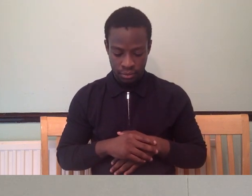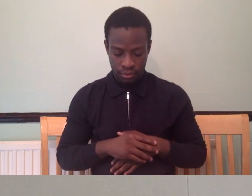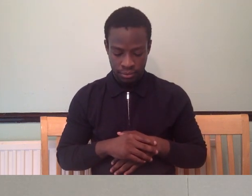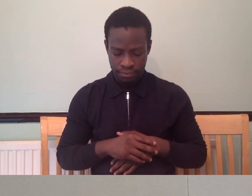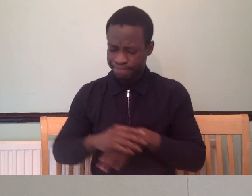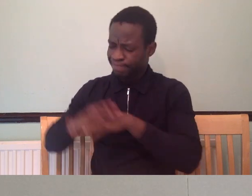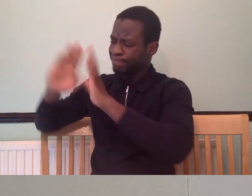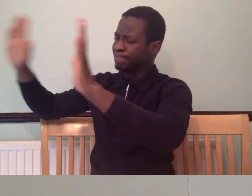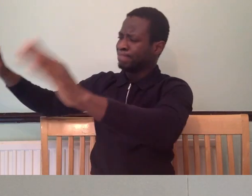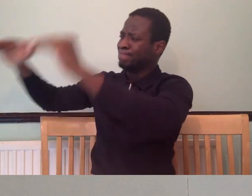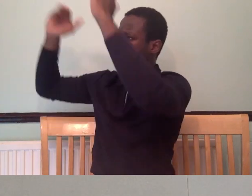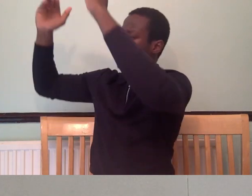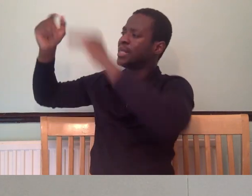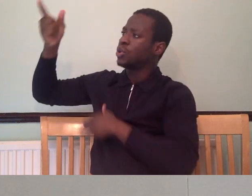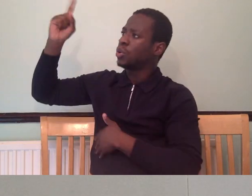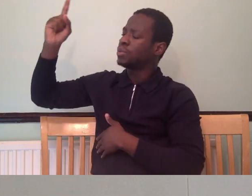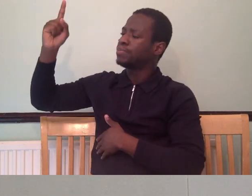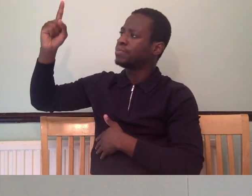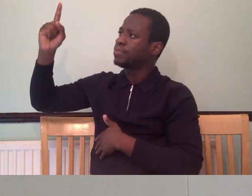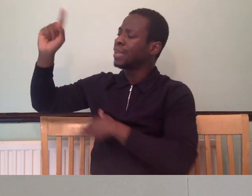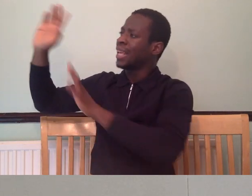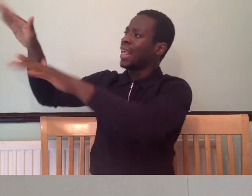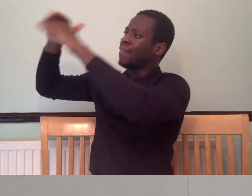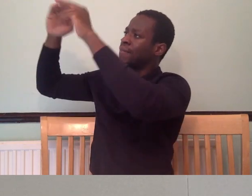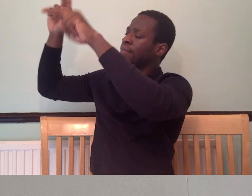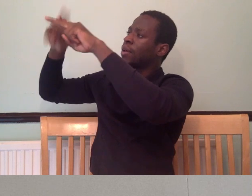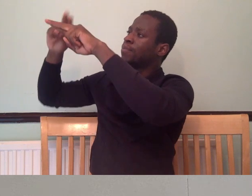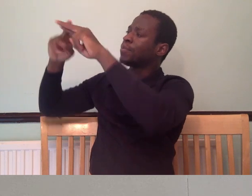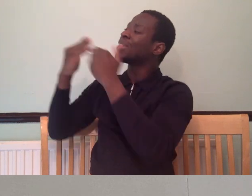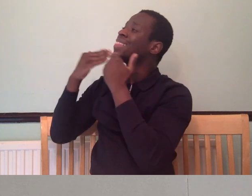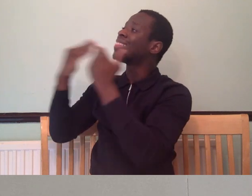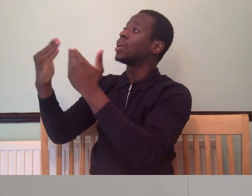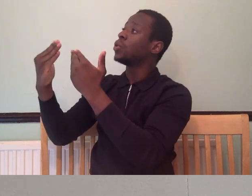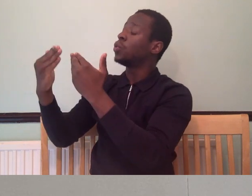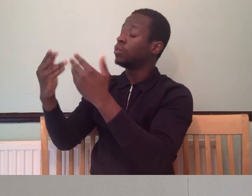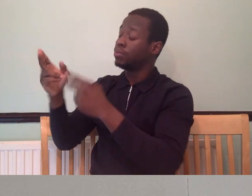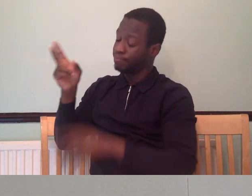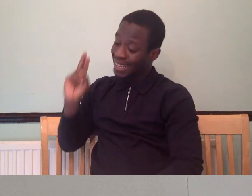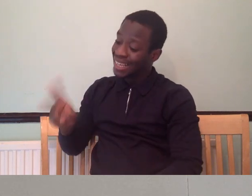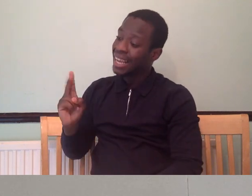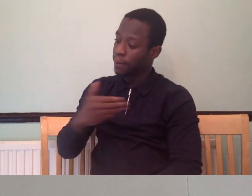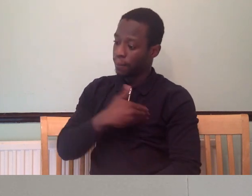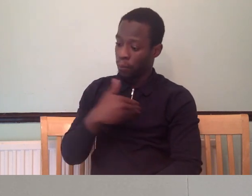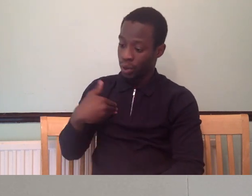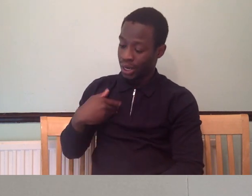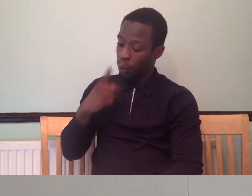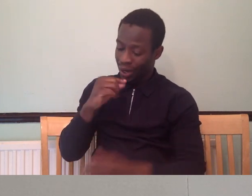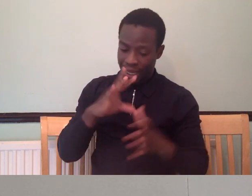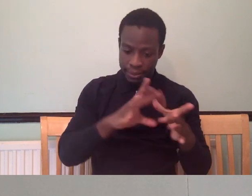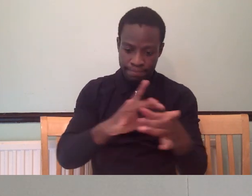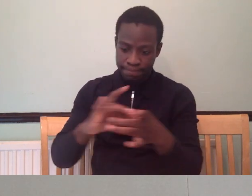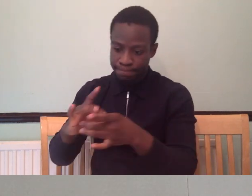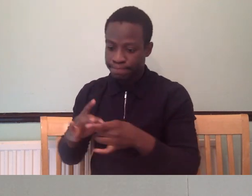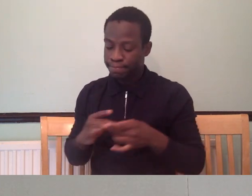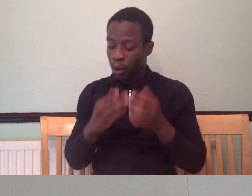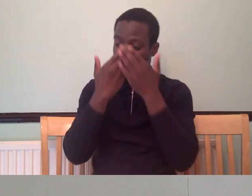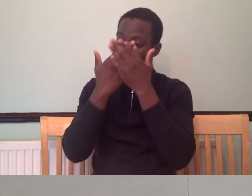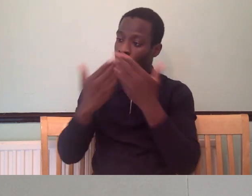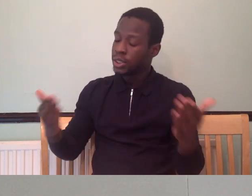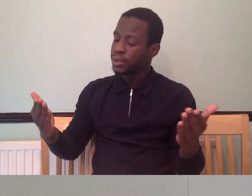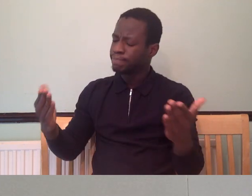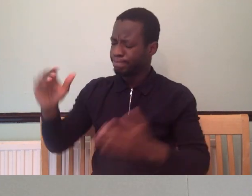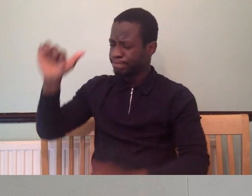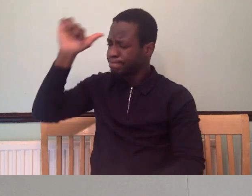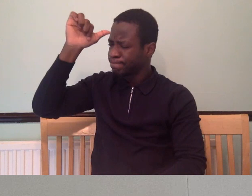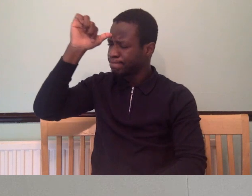Almighty God, our loving Heavenly Father, we thank you that this morning again we can come and worship you. And although we are not gathered within